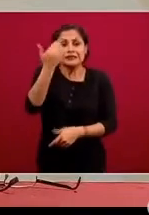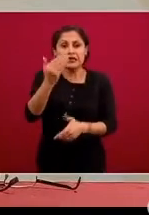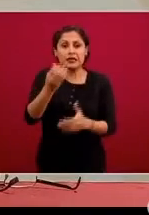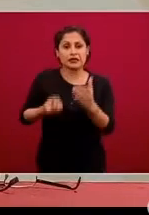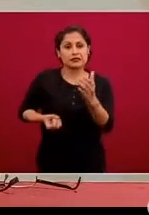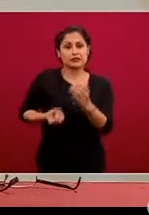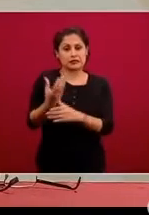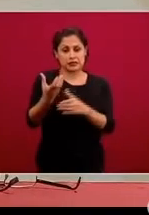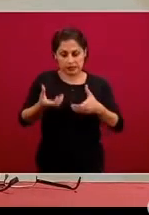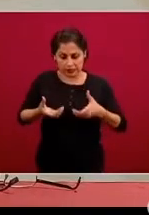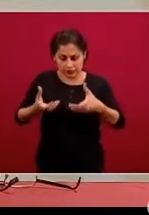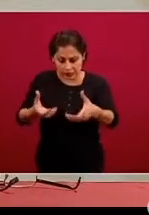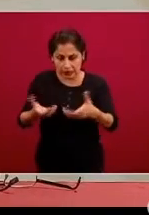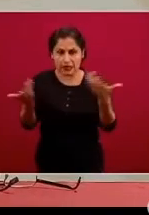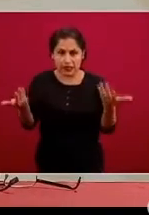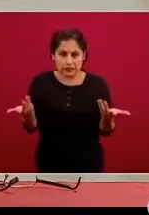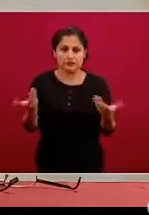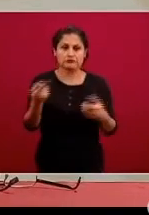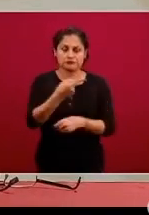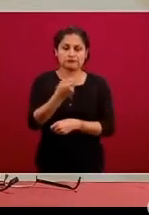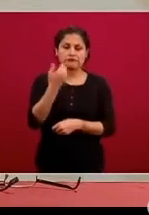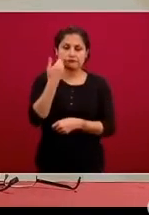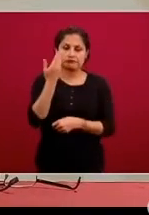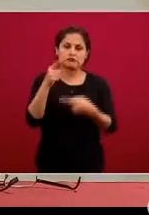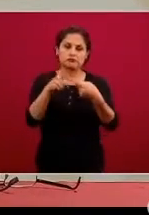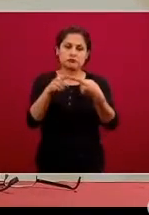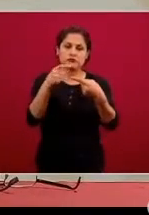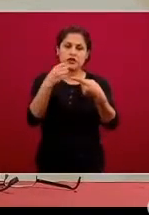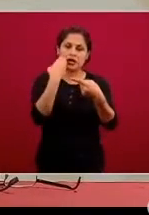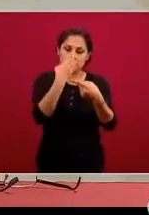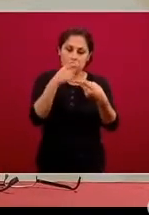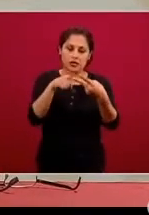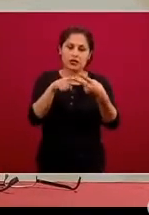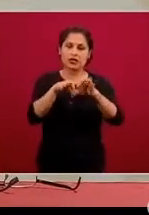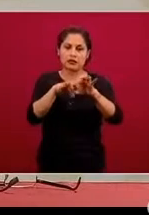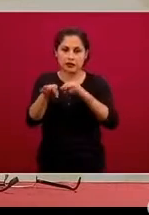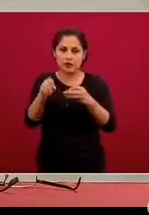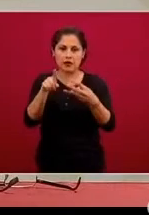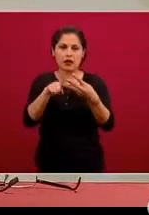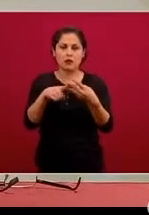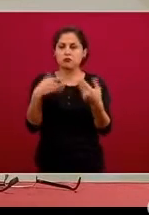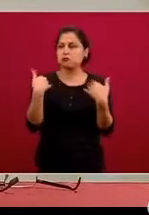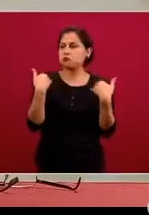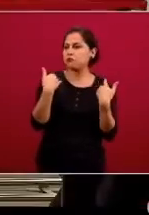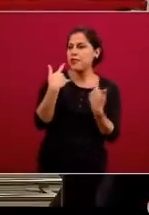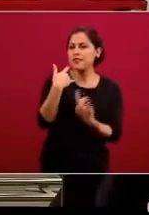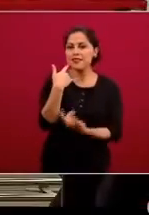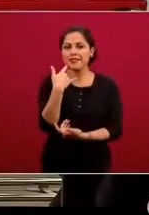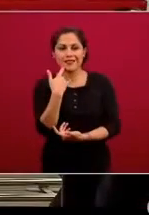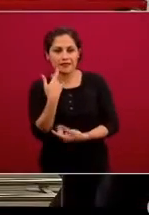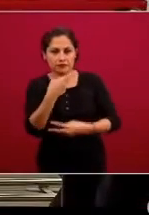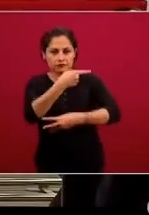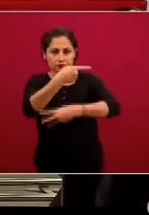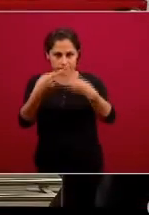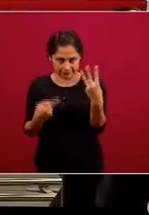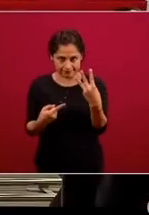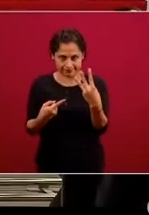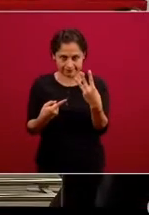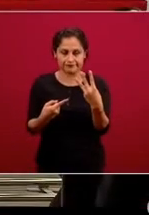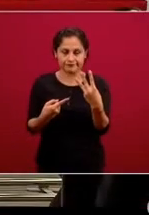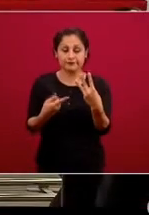are the ones that usually are the three leading causes for people to be out in the public space: school, work,